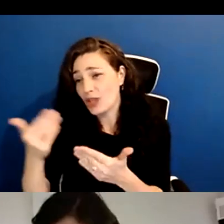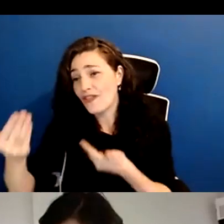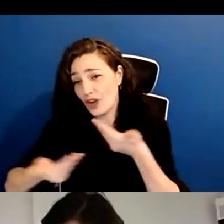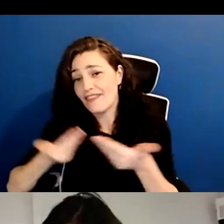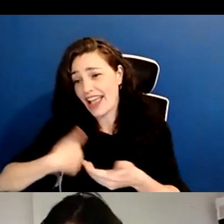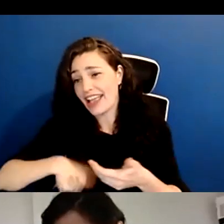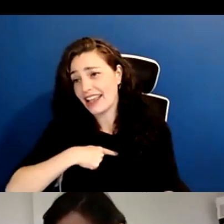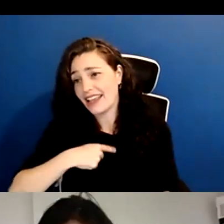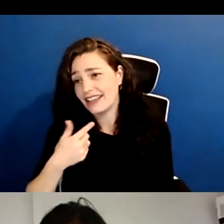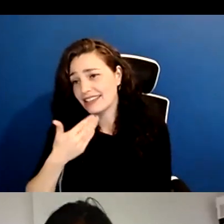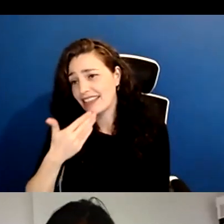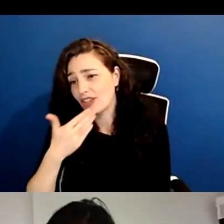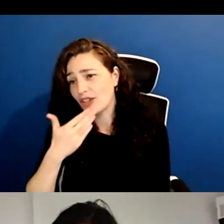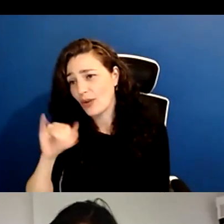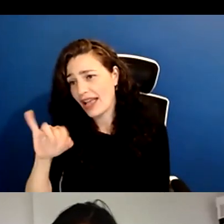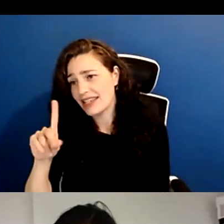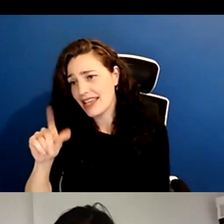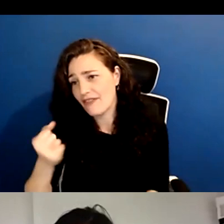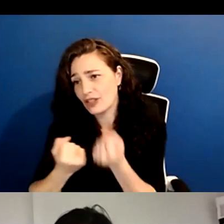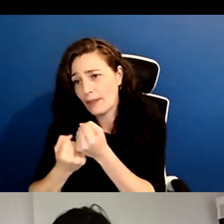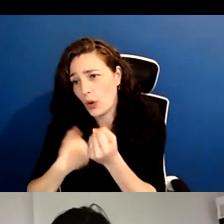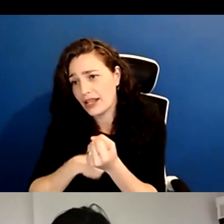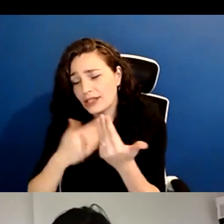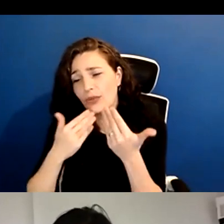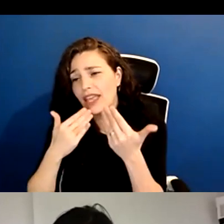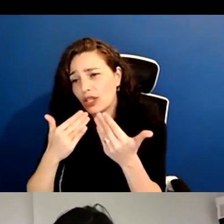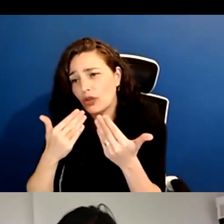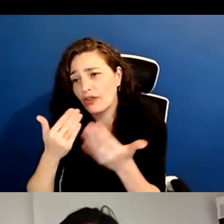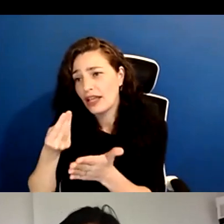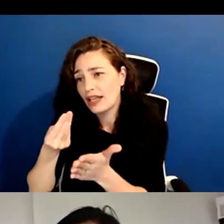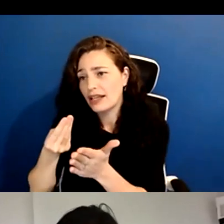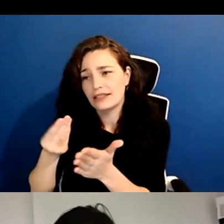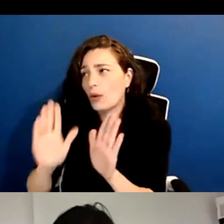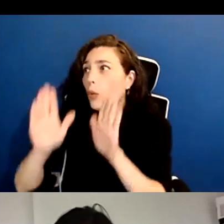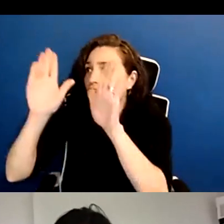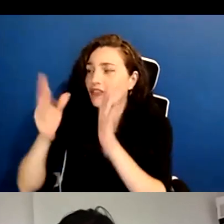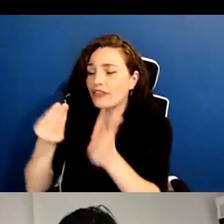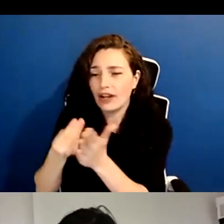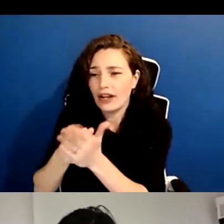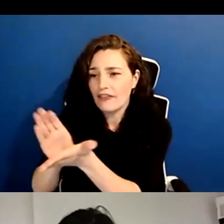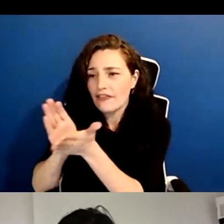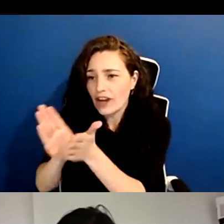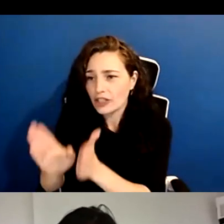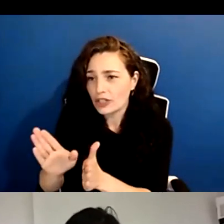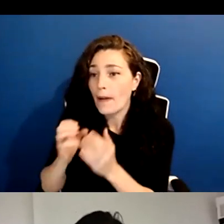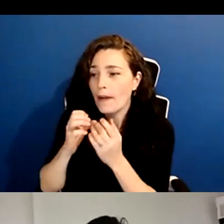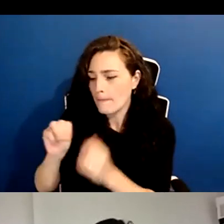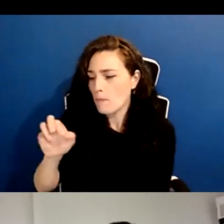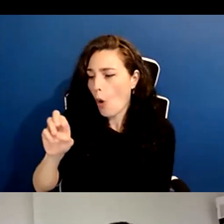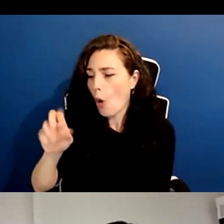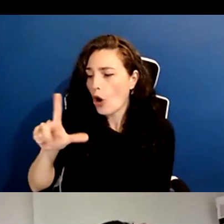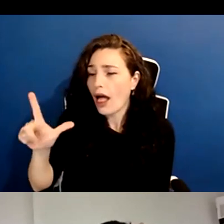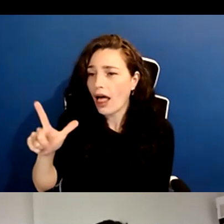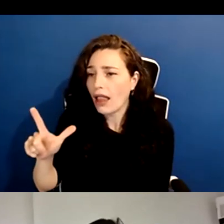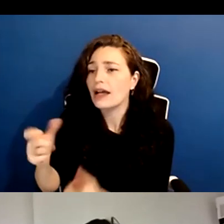really thank you to IDA for supporting us and being such great funders with moral support as well as funding. So